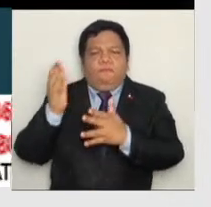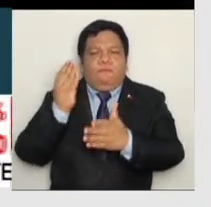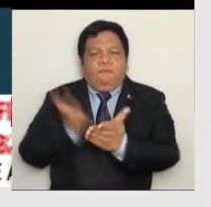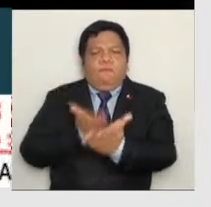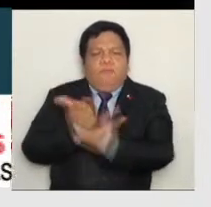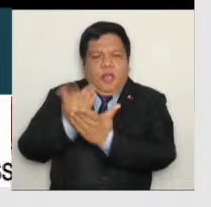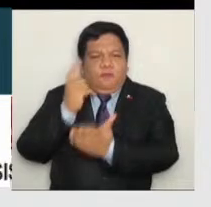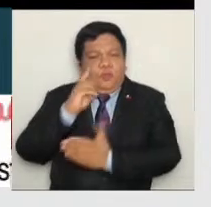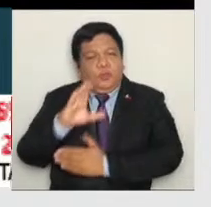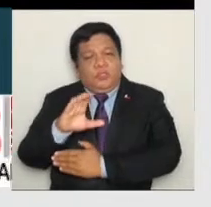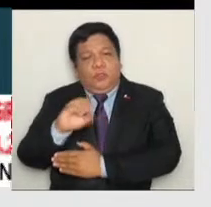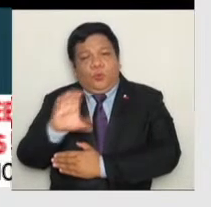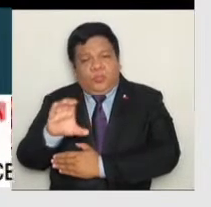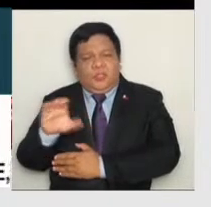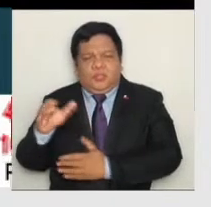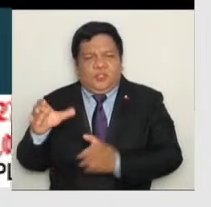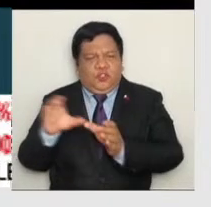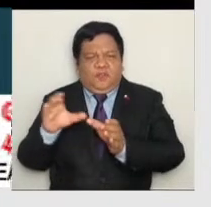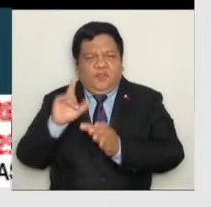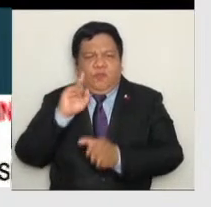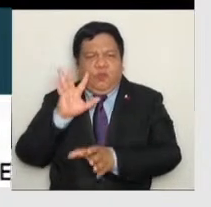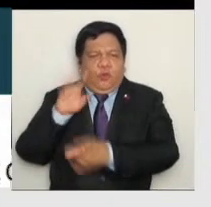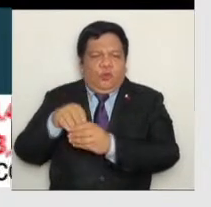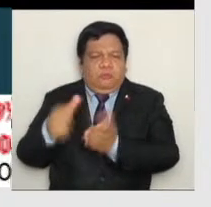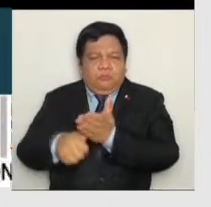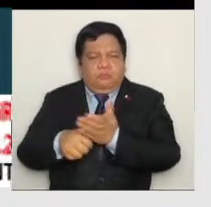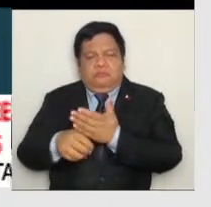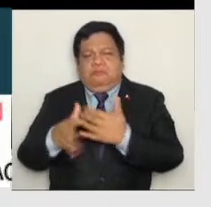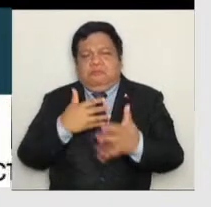in October, whether or not there's COVID.